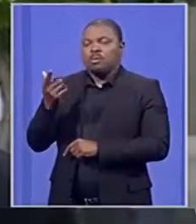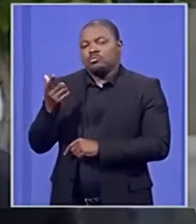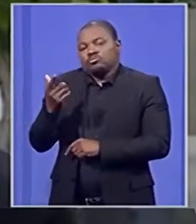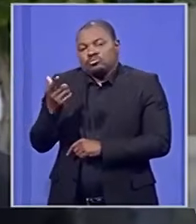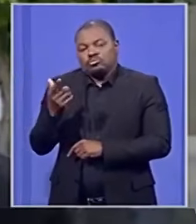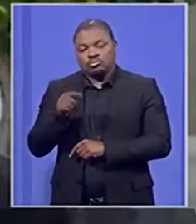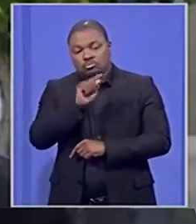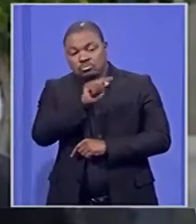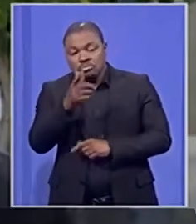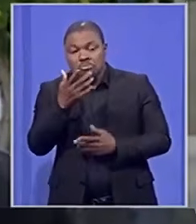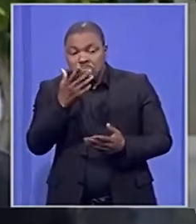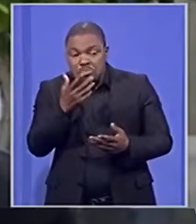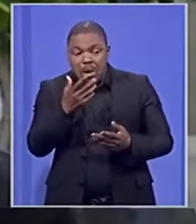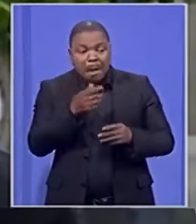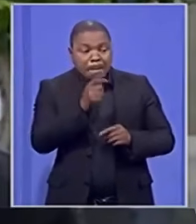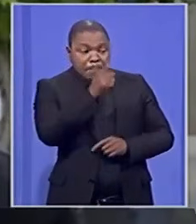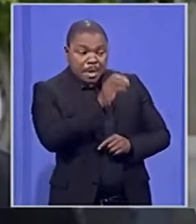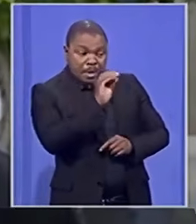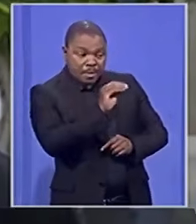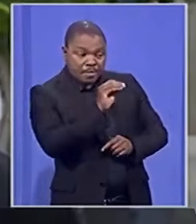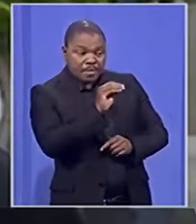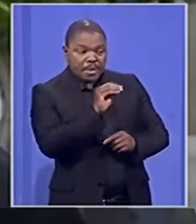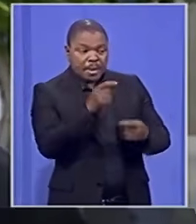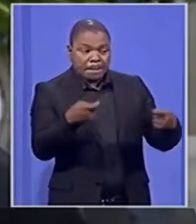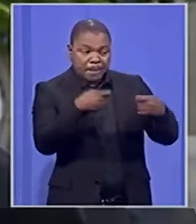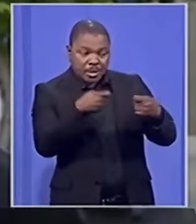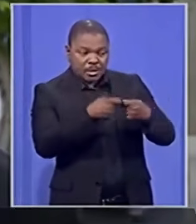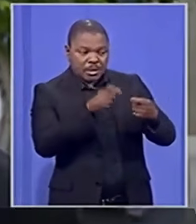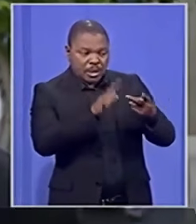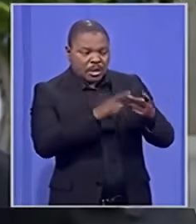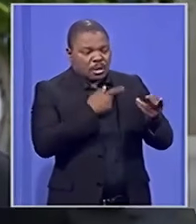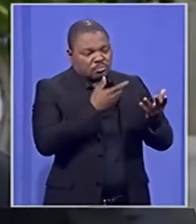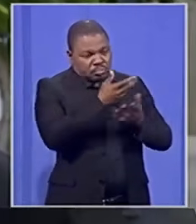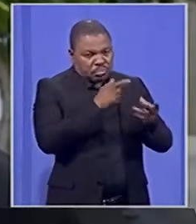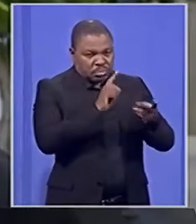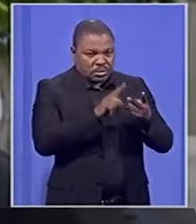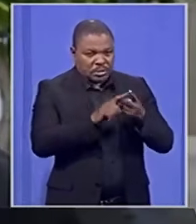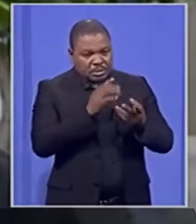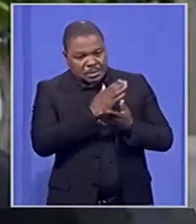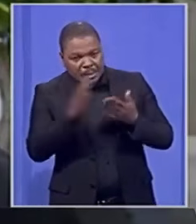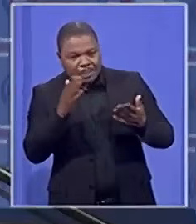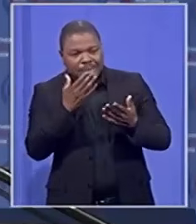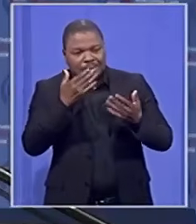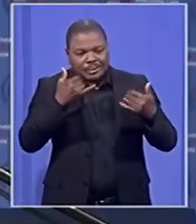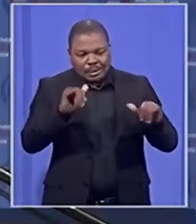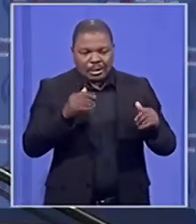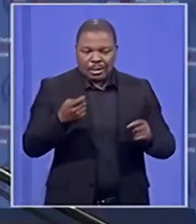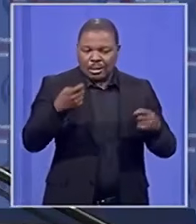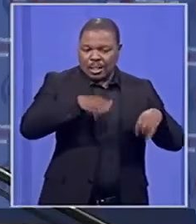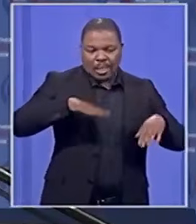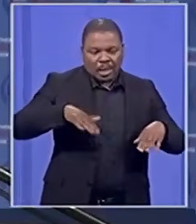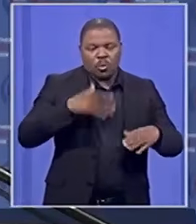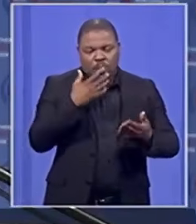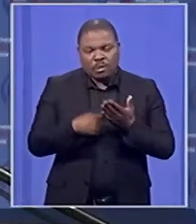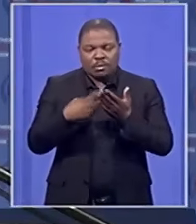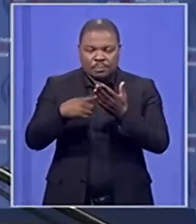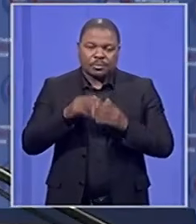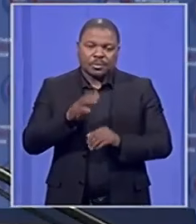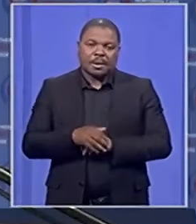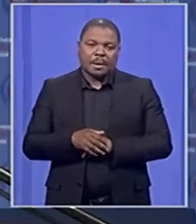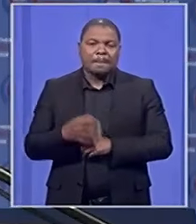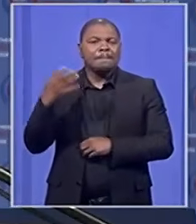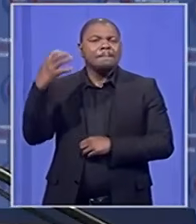are provincially funded and still experiencing difficulties in terms of getting their allowances. Tona ya thuto e kgolwane